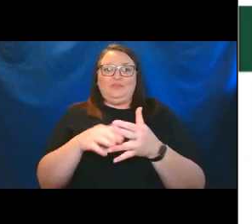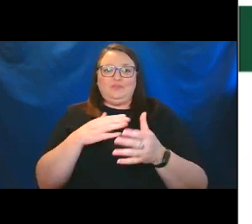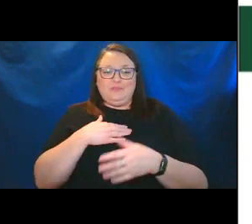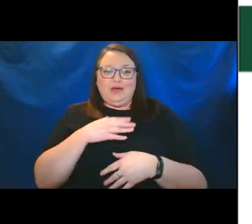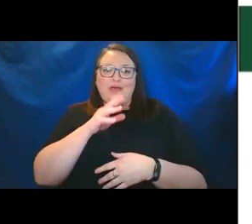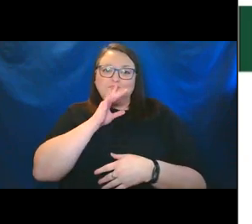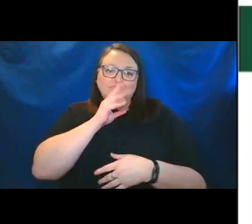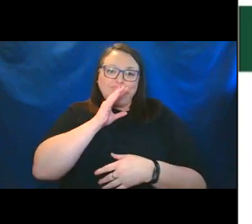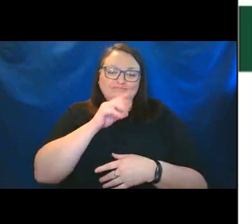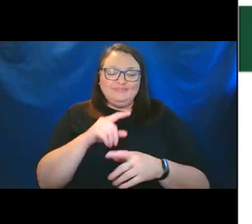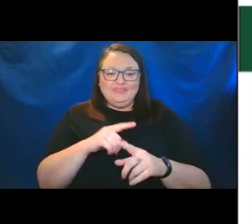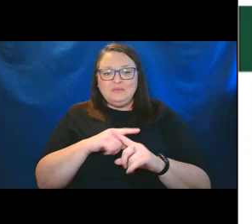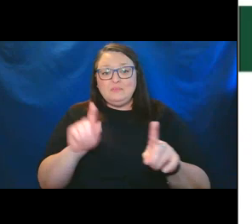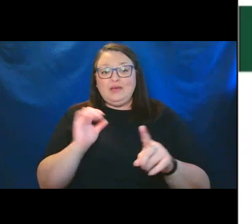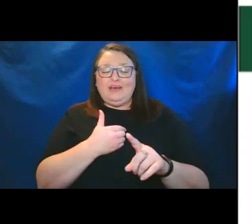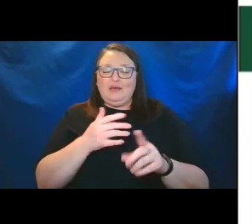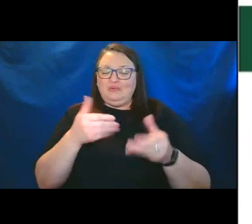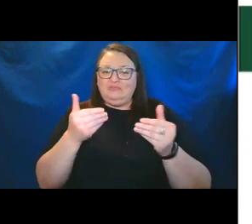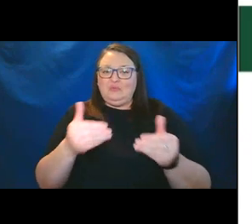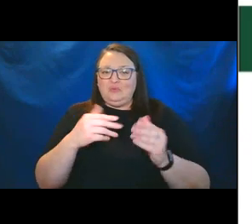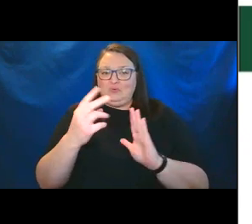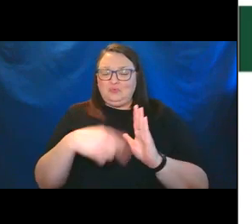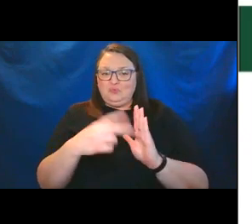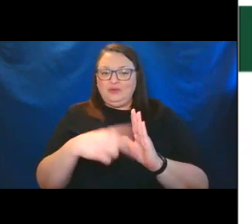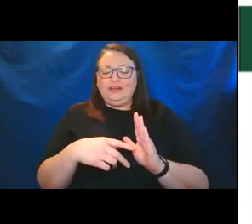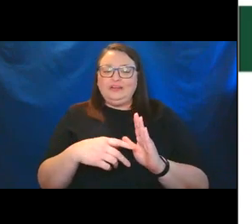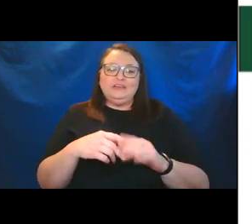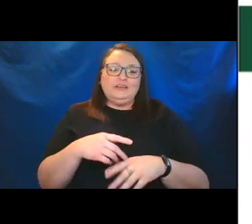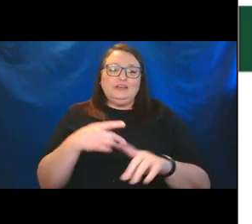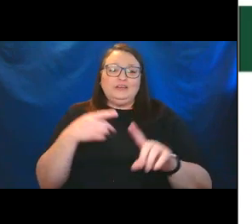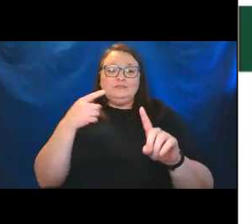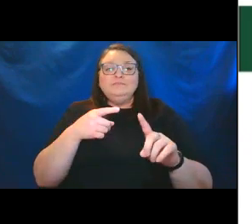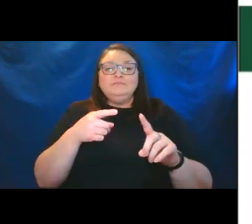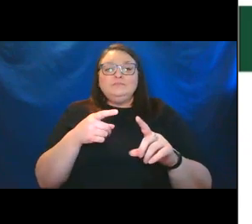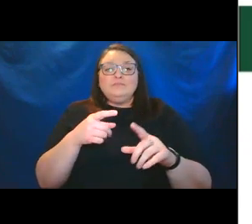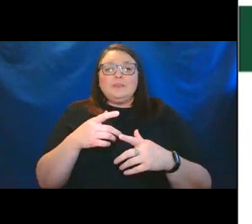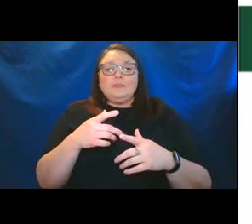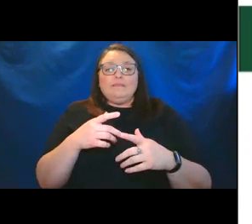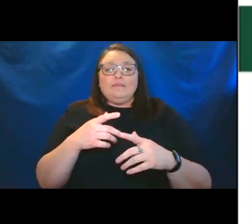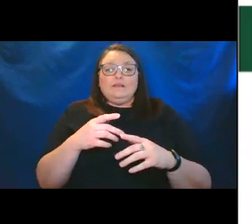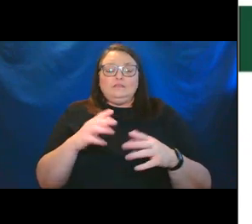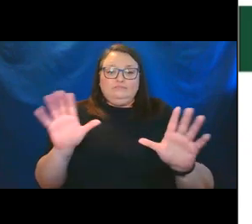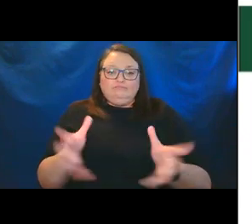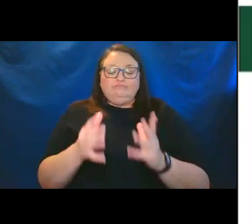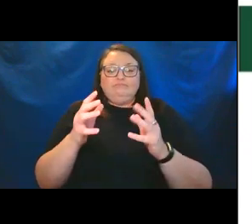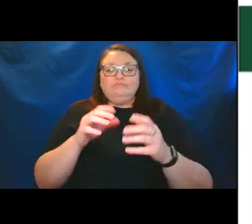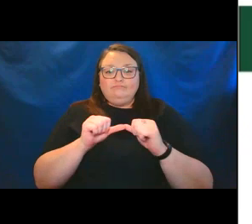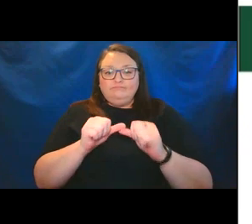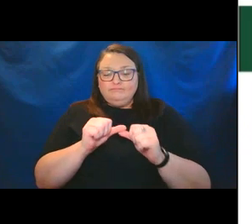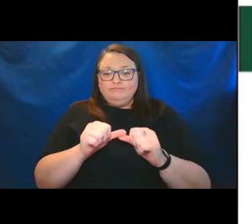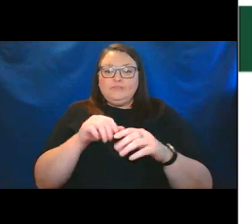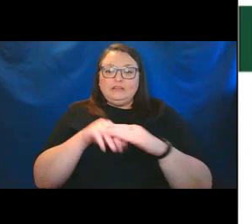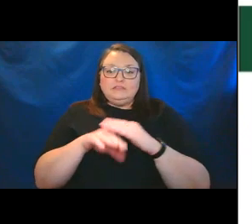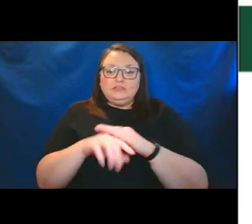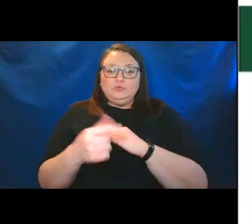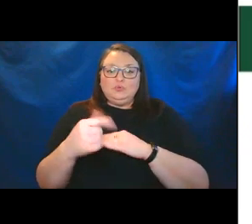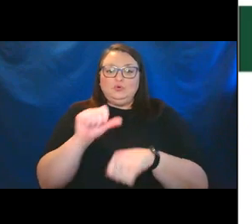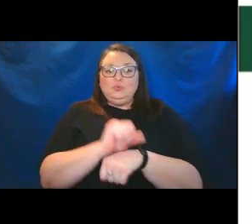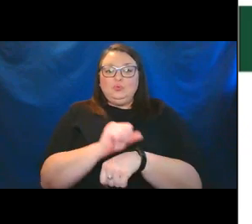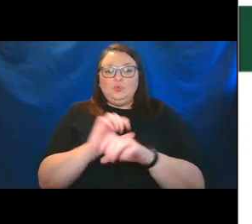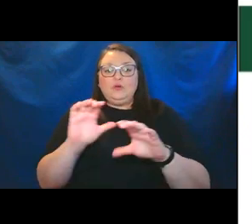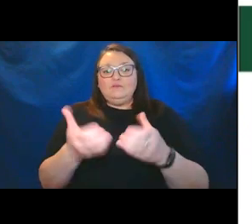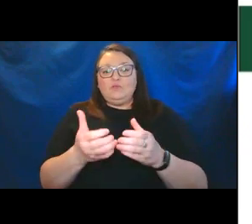Our mission is to cultivate a vibrant, sustainable, and accessible green workforce by equipping with resources that foster a